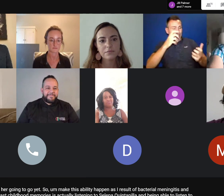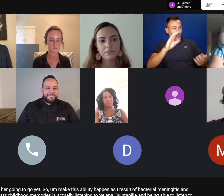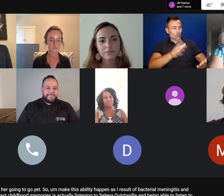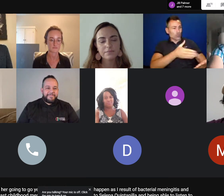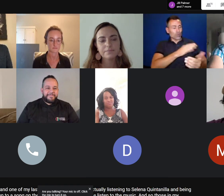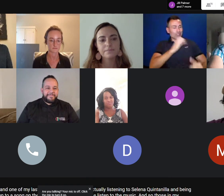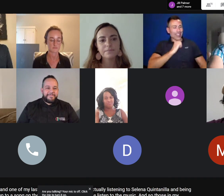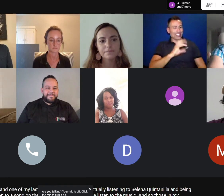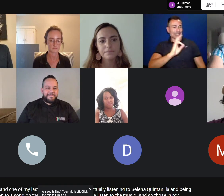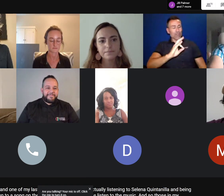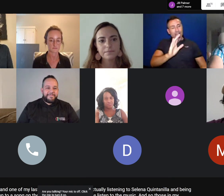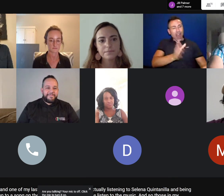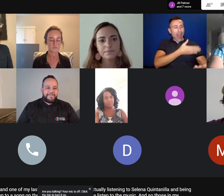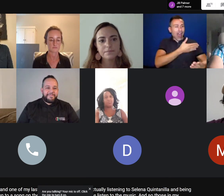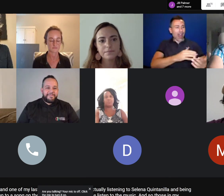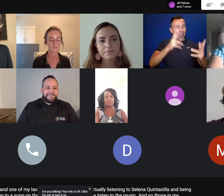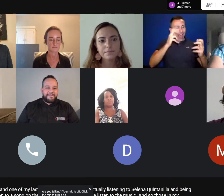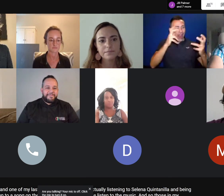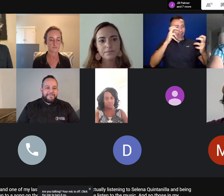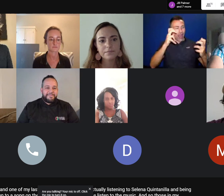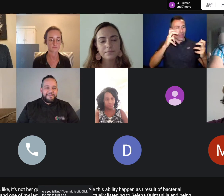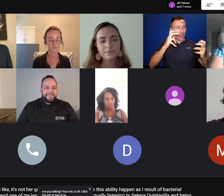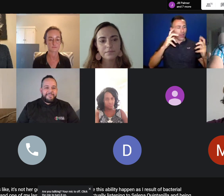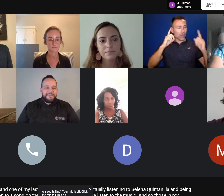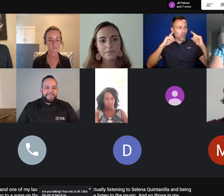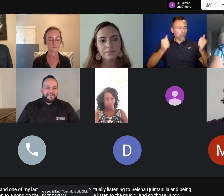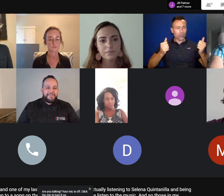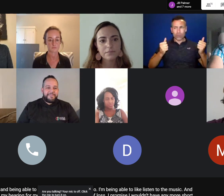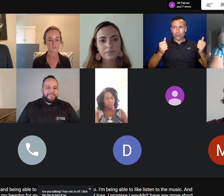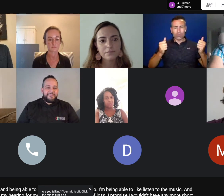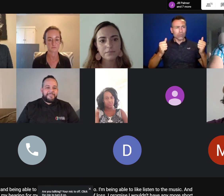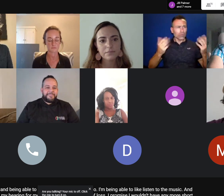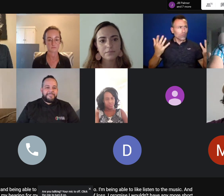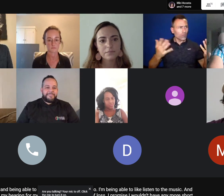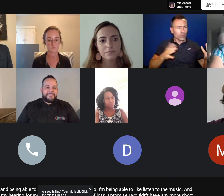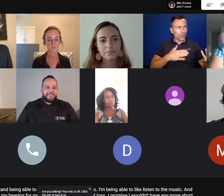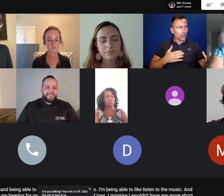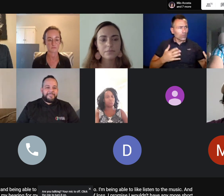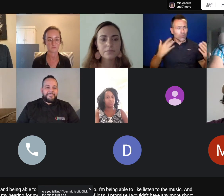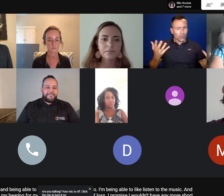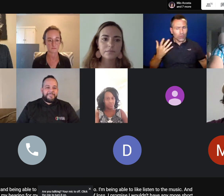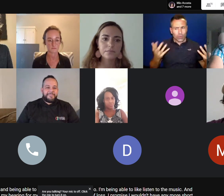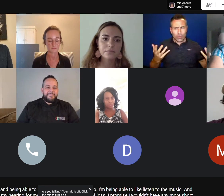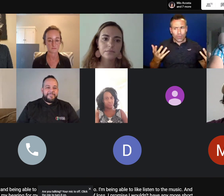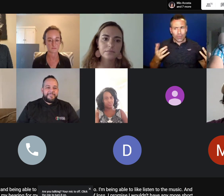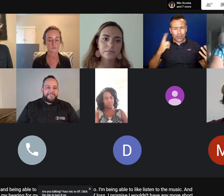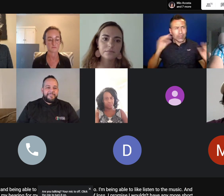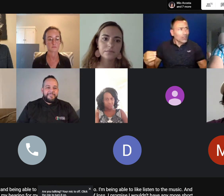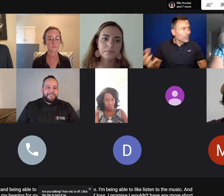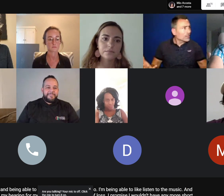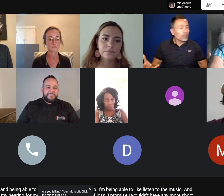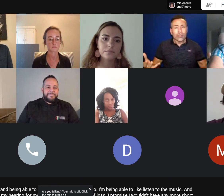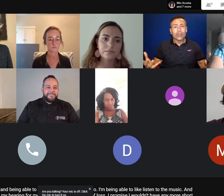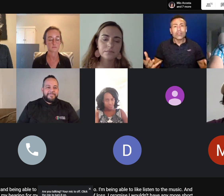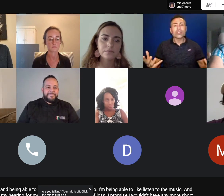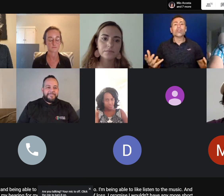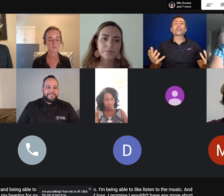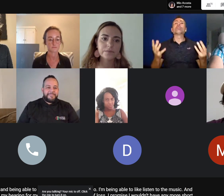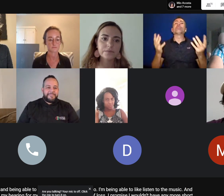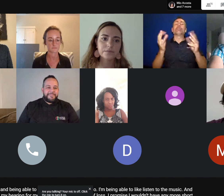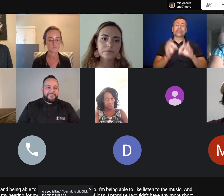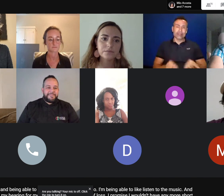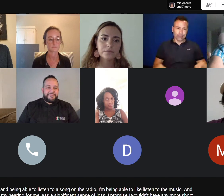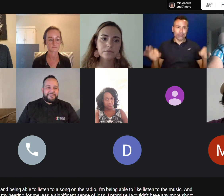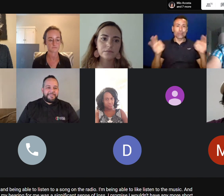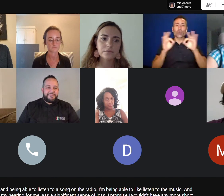don't hear anything. And I think that is very important to acknowledge in the disability community that there are people